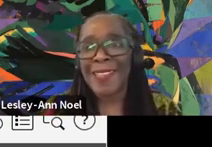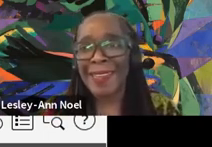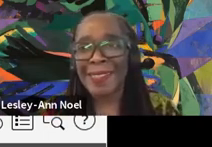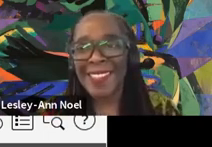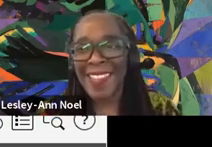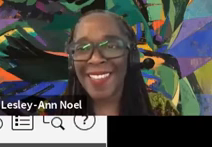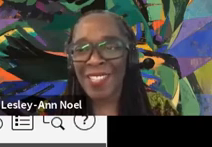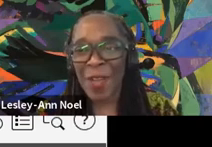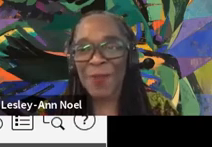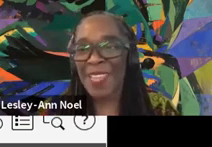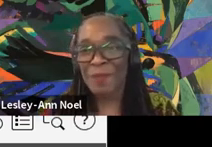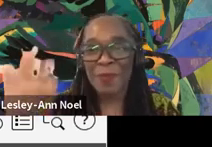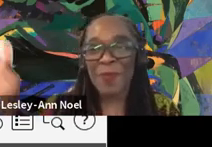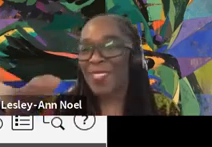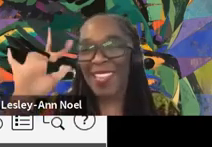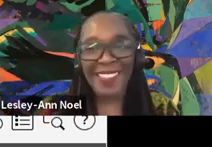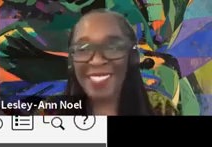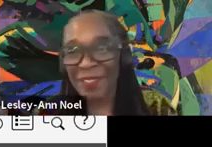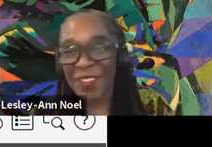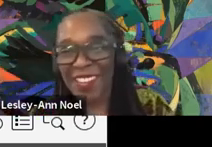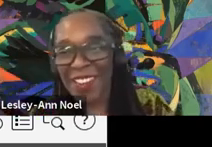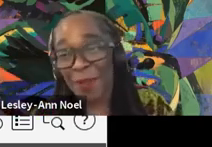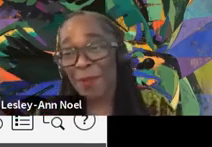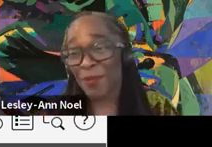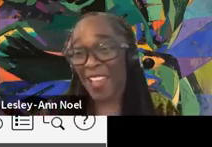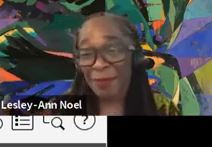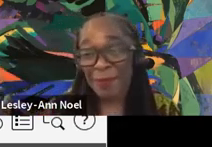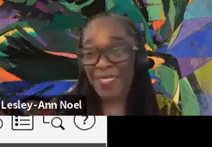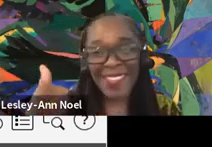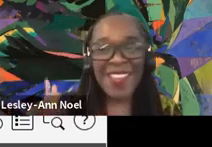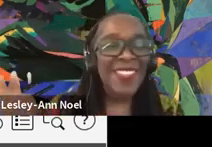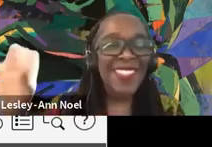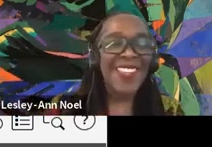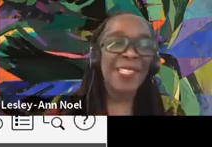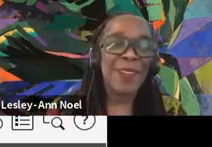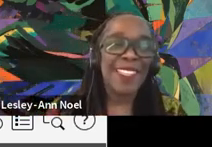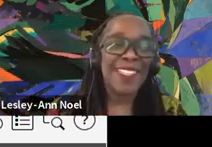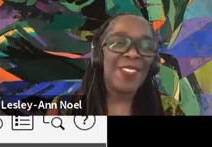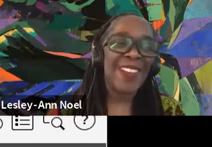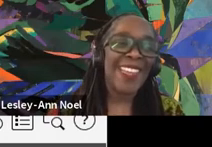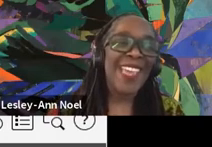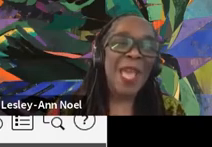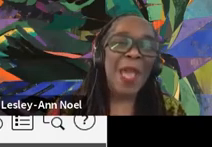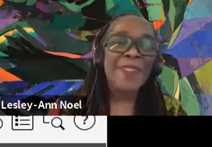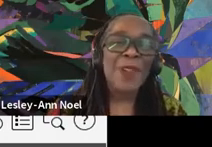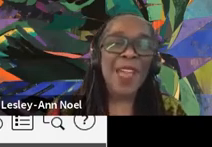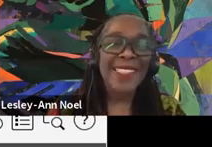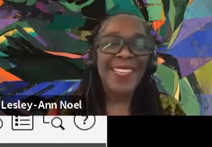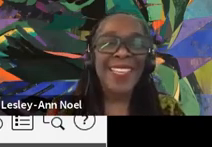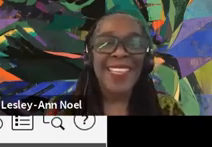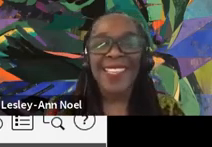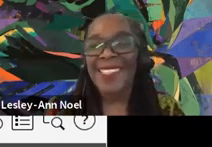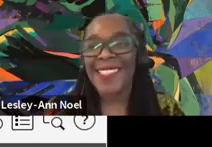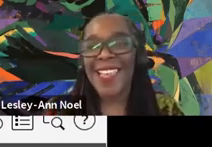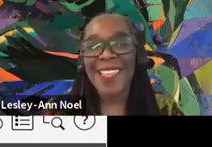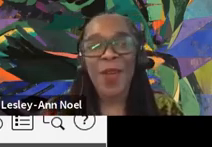groups. I didn't tell Naisha how many people, but she'll figure it out, maybe about 5 people. She's an expert at this already. The